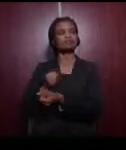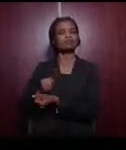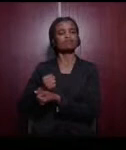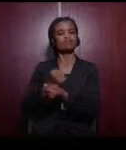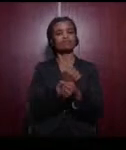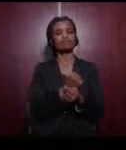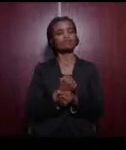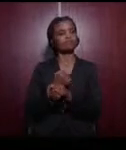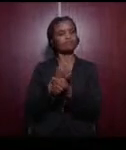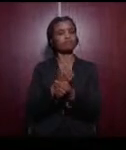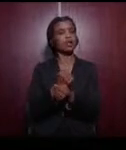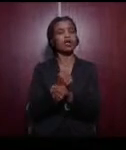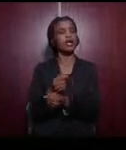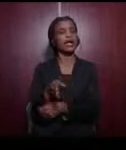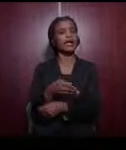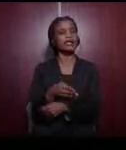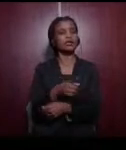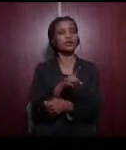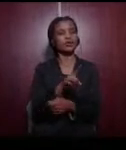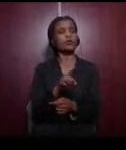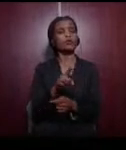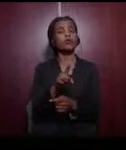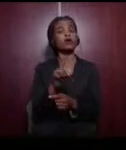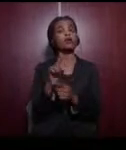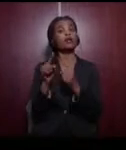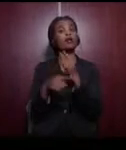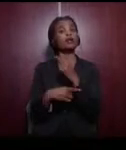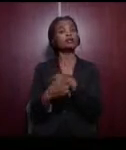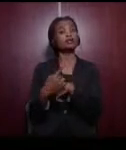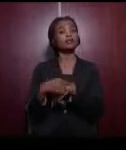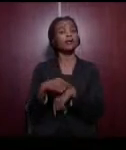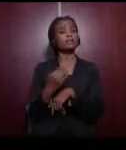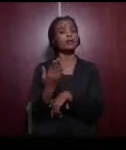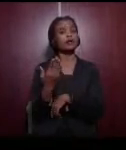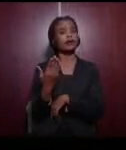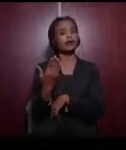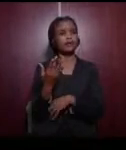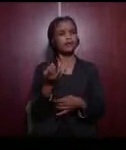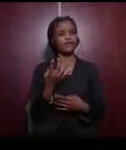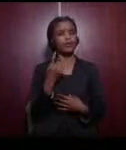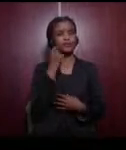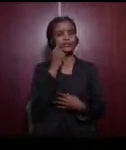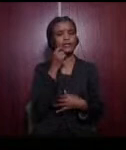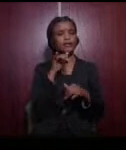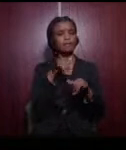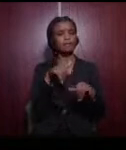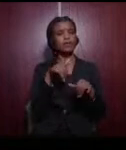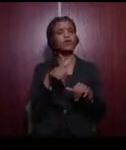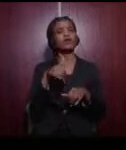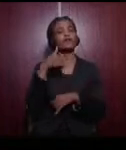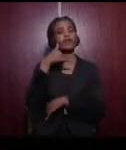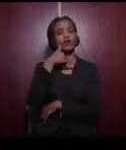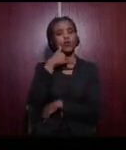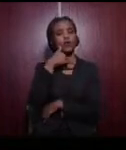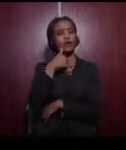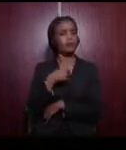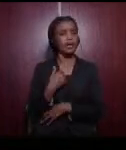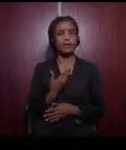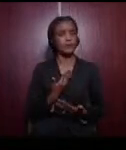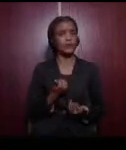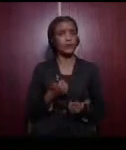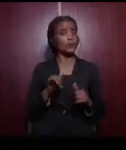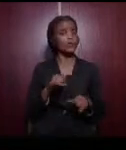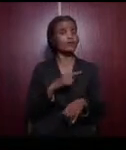waiting. So I don't know maybe hore ba mfonela is going to take nako e kae ke tsena. Ke kopa ho